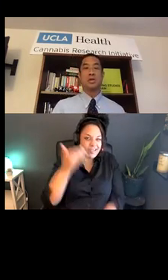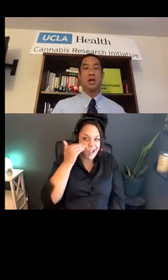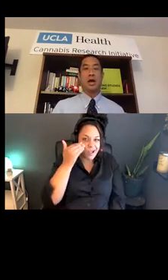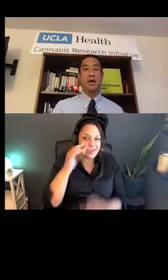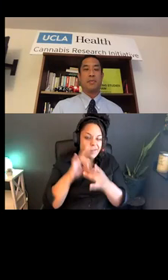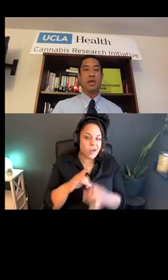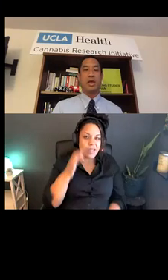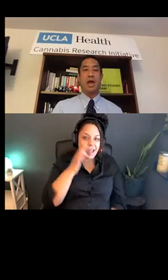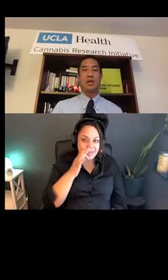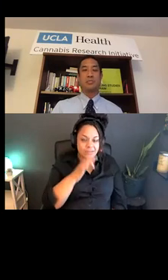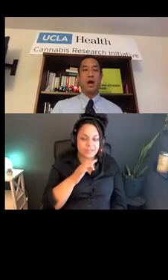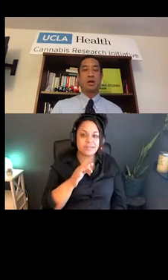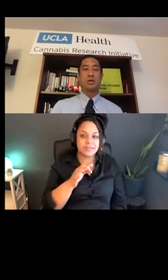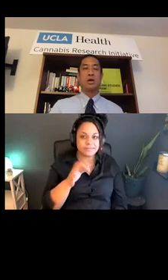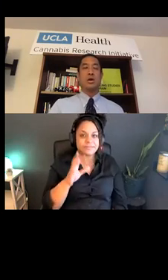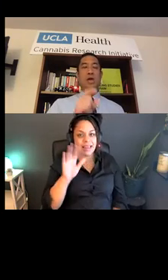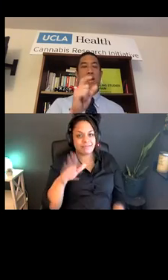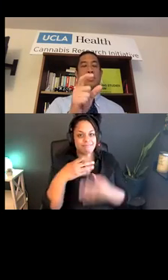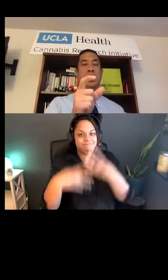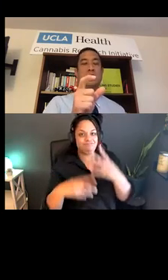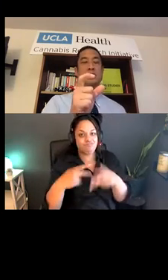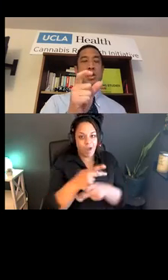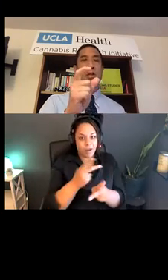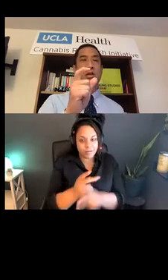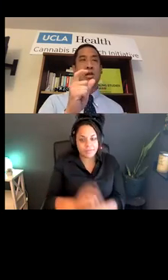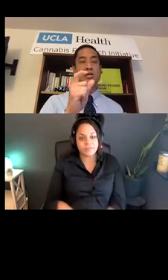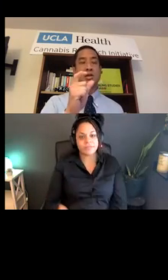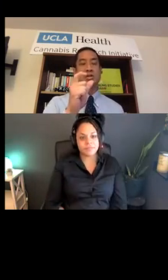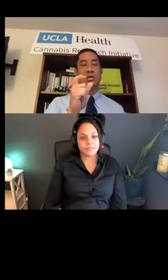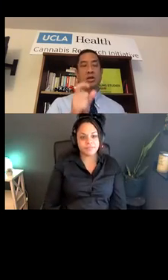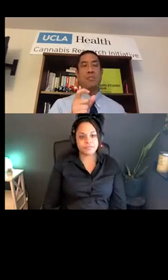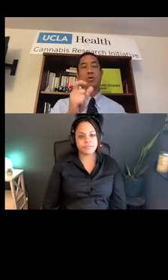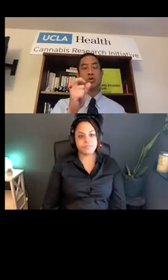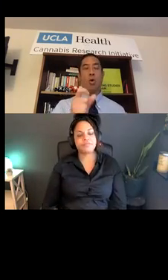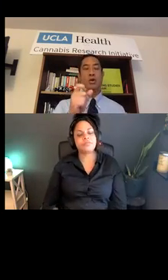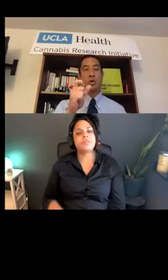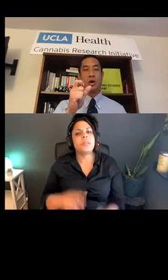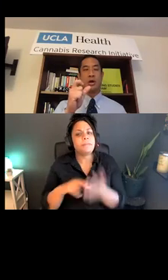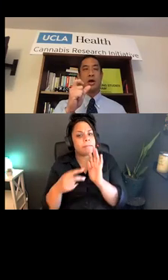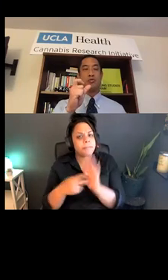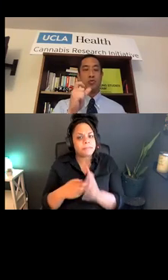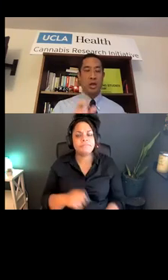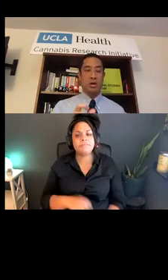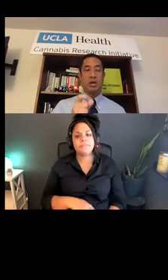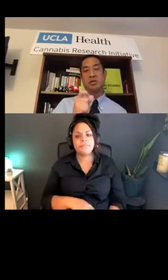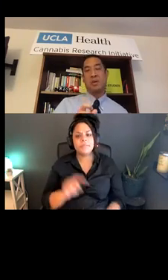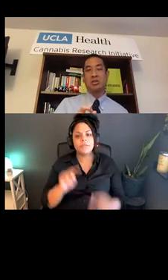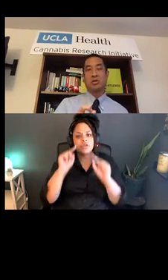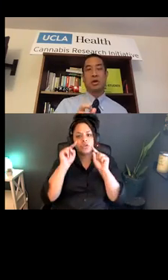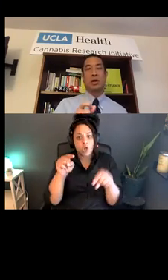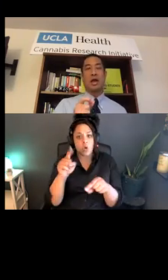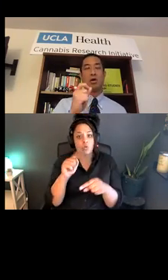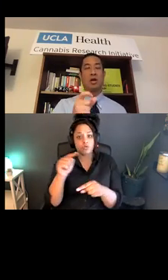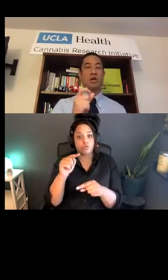cannabis and its product. So that means, as an example, going to a regulated